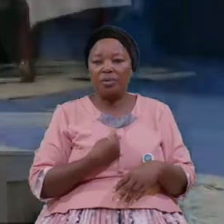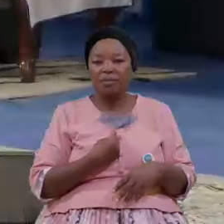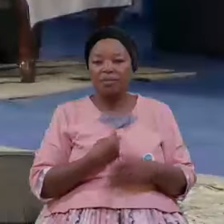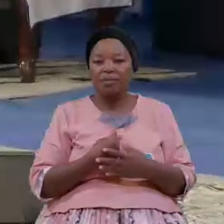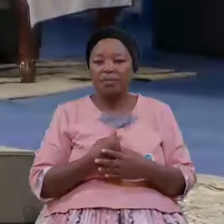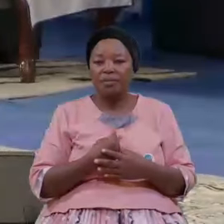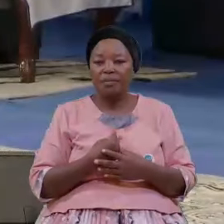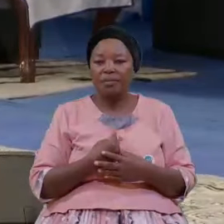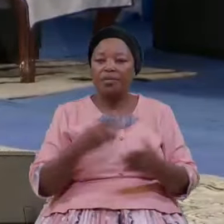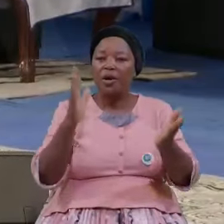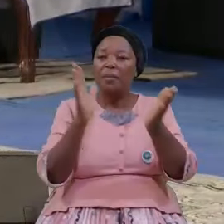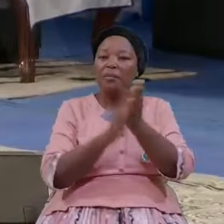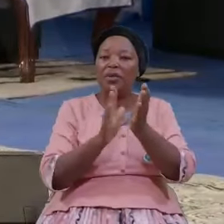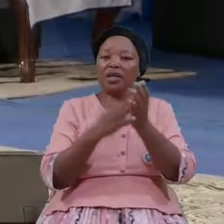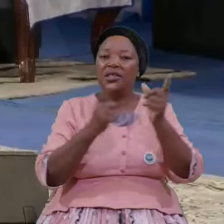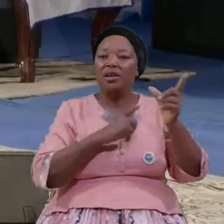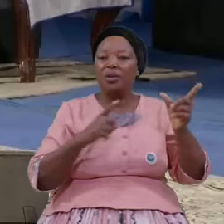Praise the Lord.